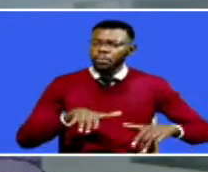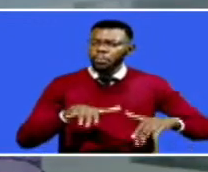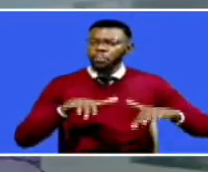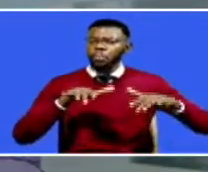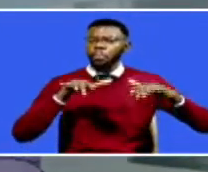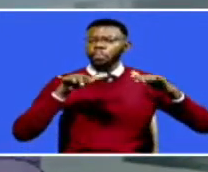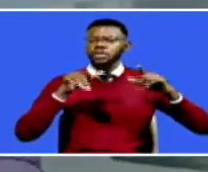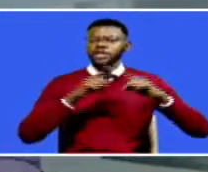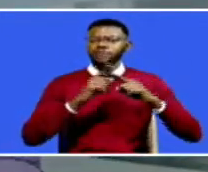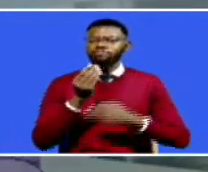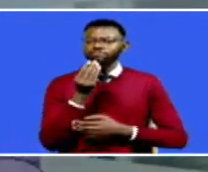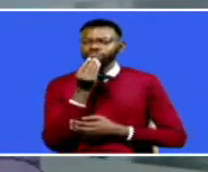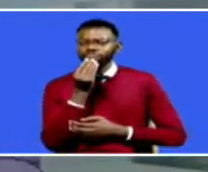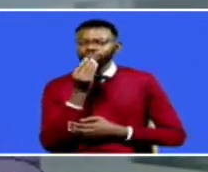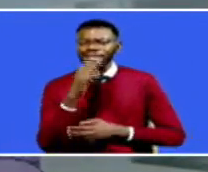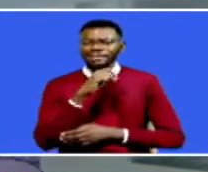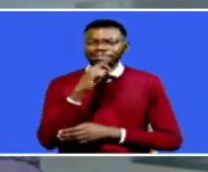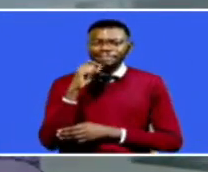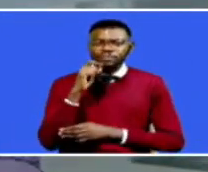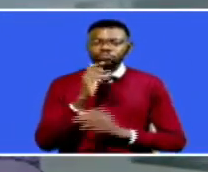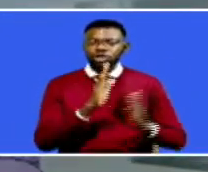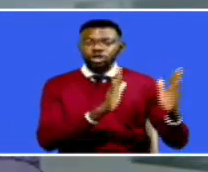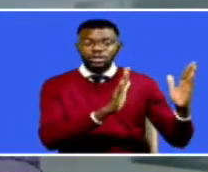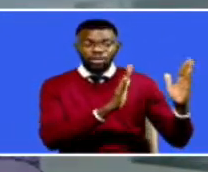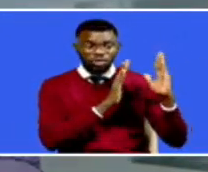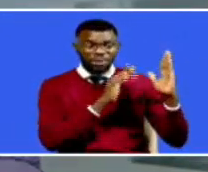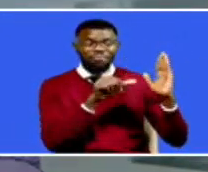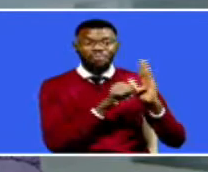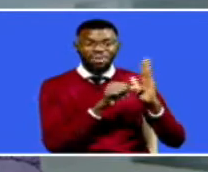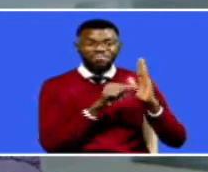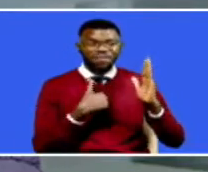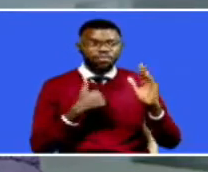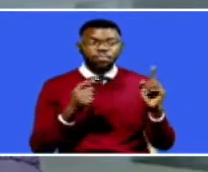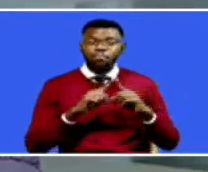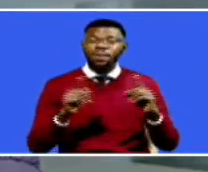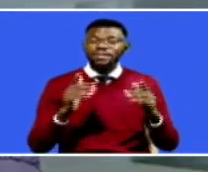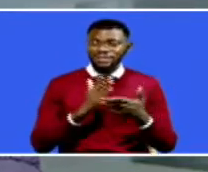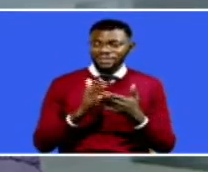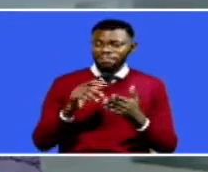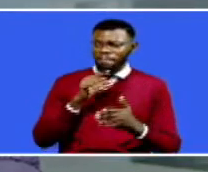famine, insecurity and others. Now, despite all this, there are men and women standing tall